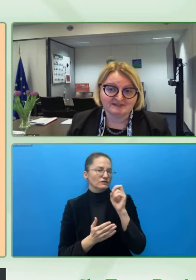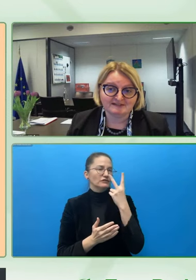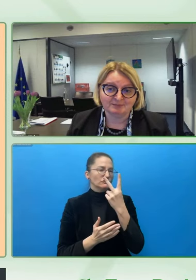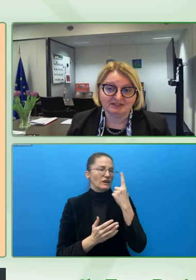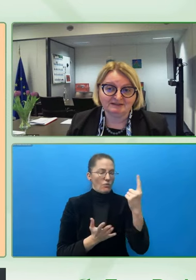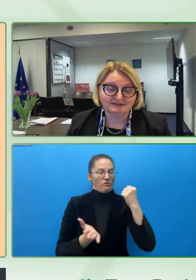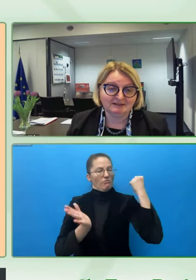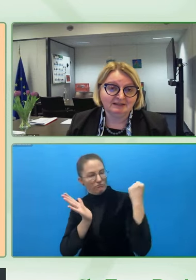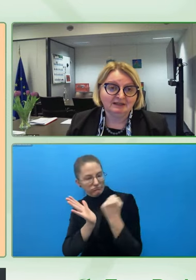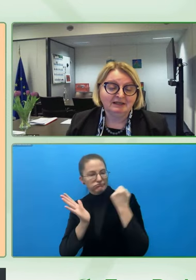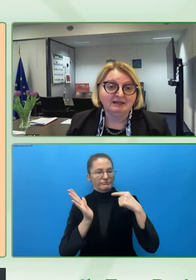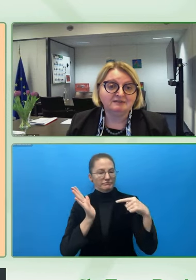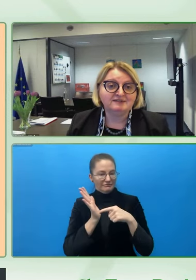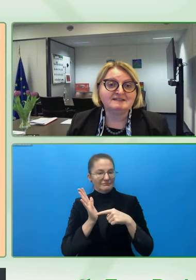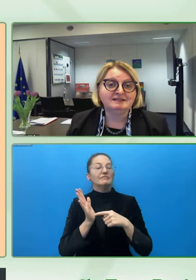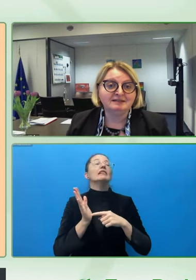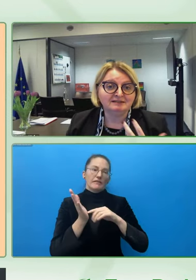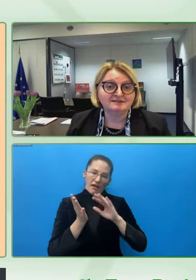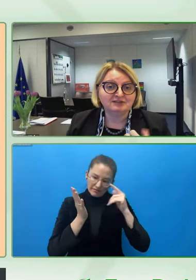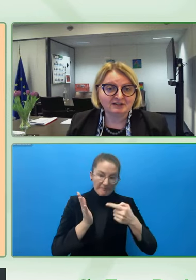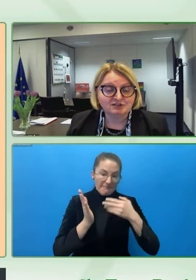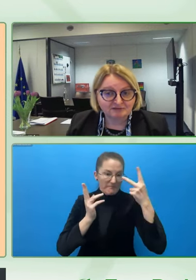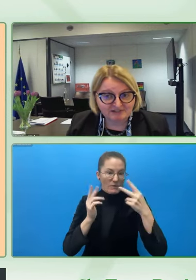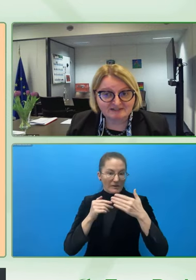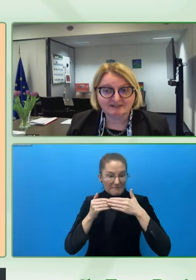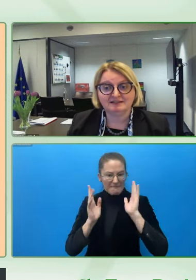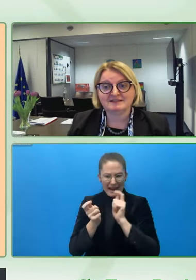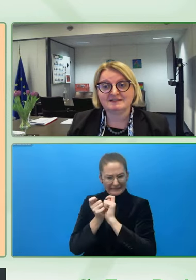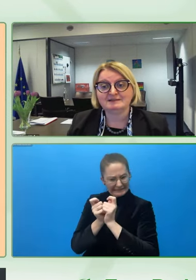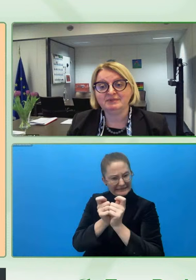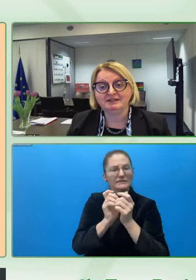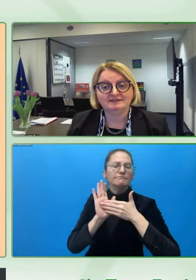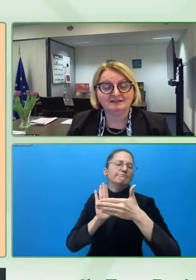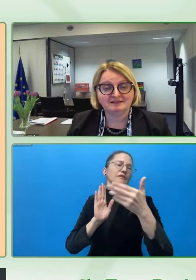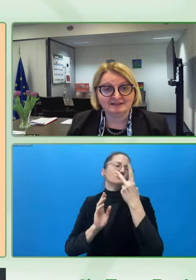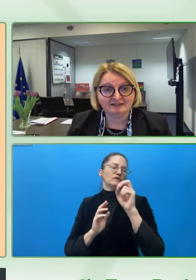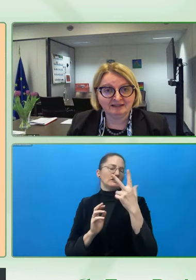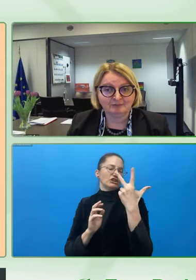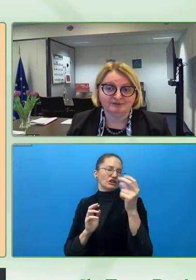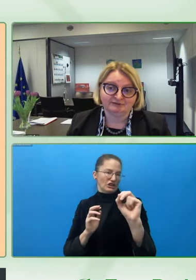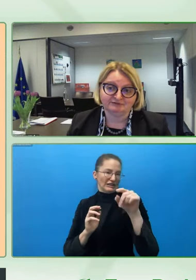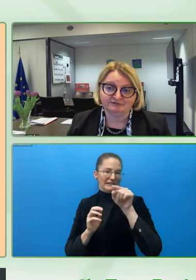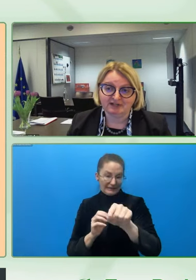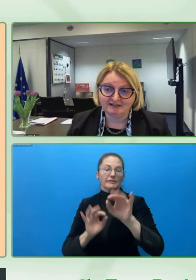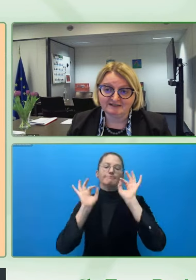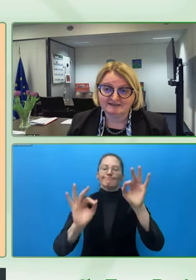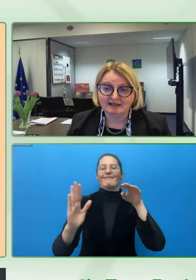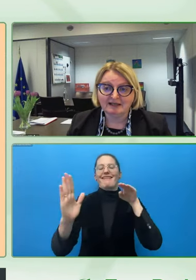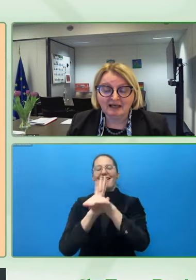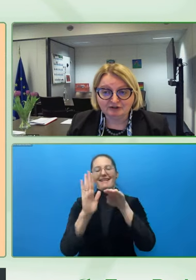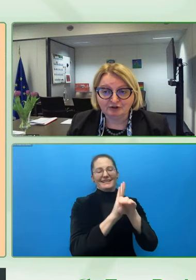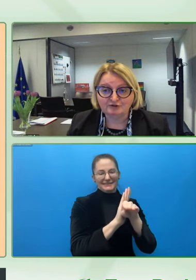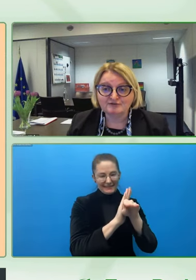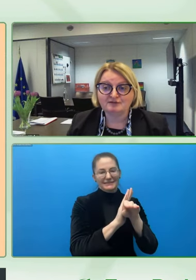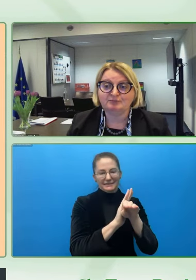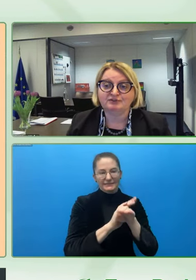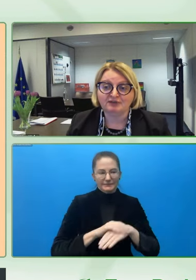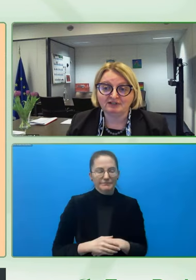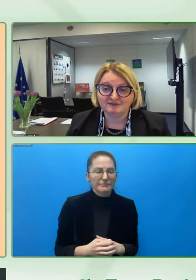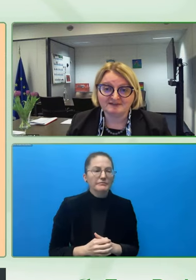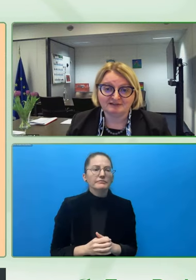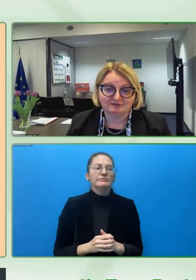importance on accessibility. And we see in the strategy, we see the accessibility as the enabler of the rights and